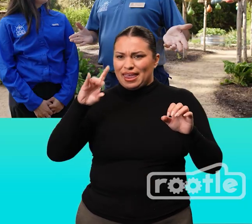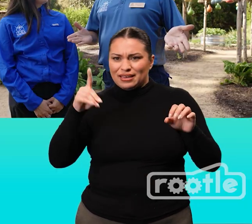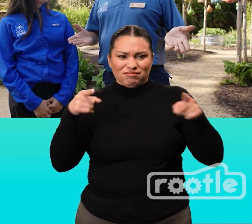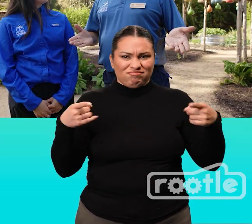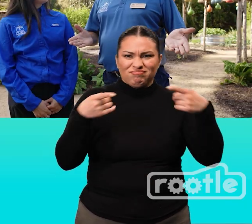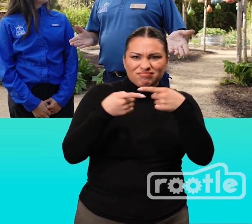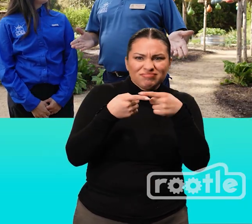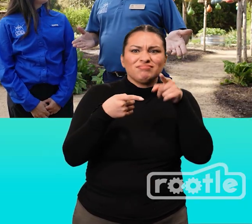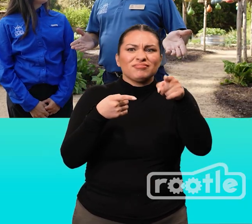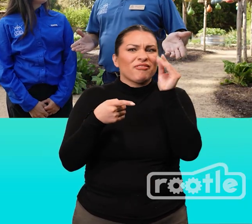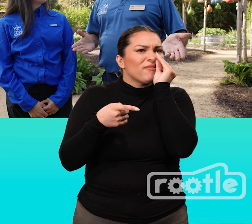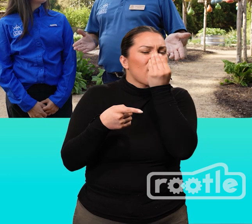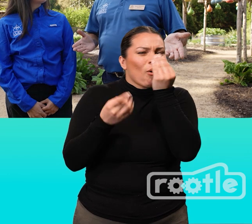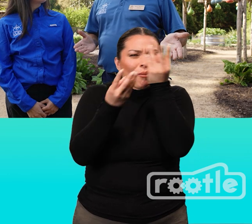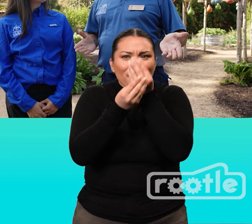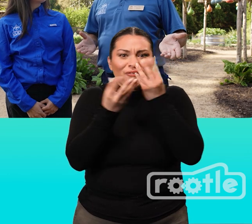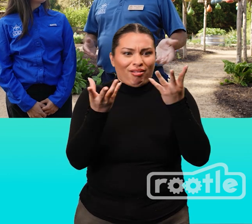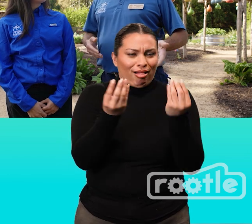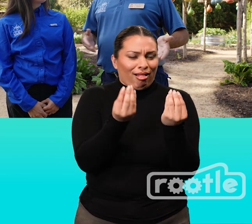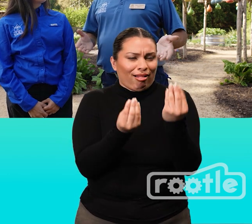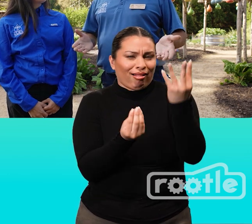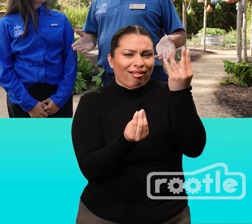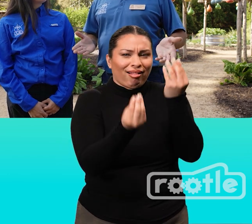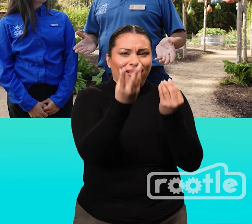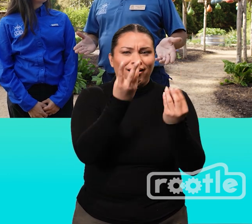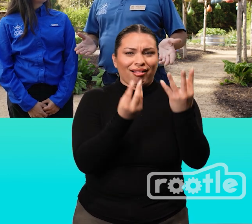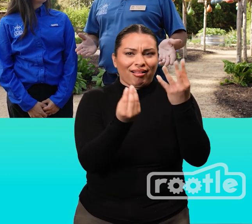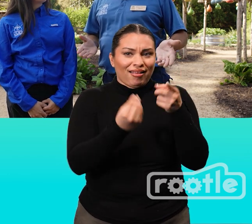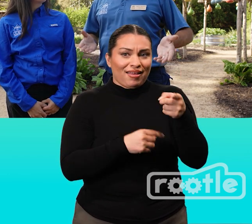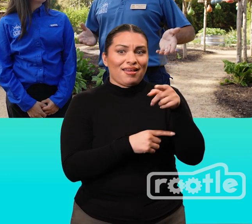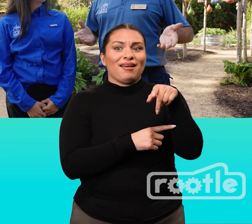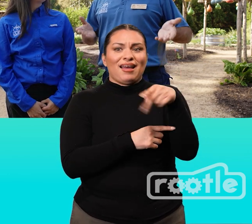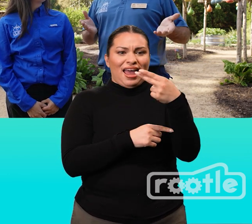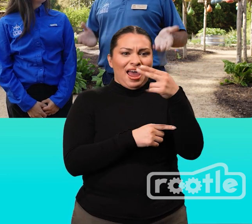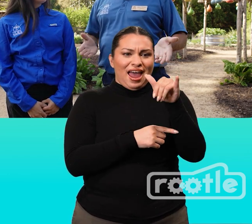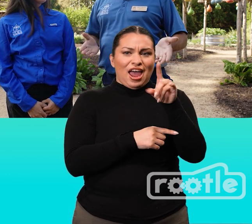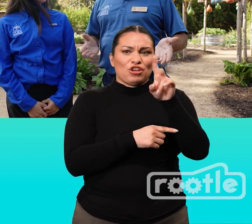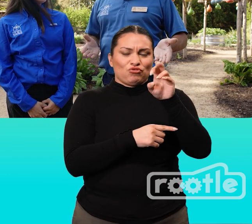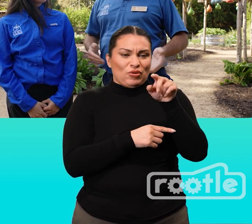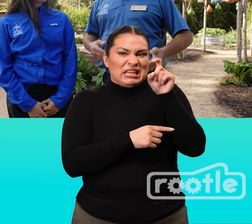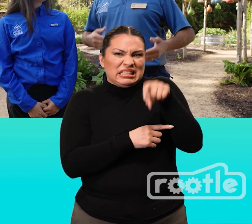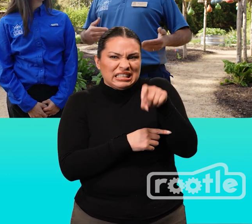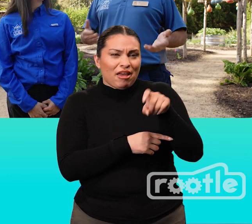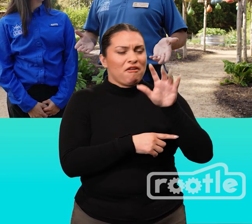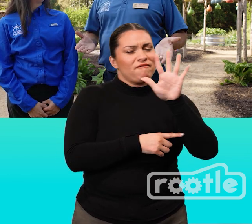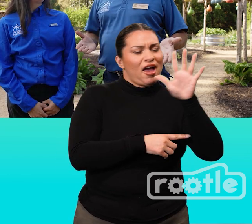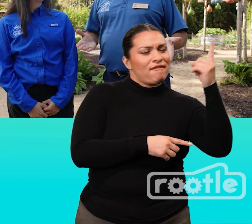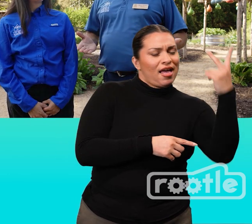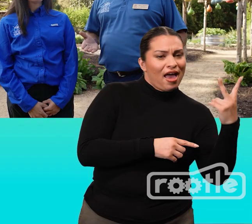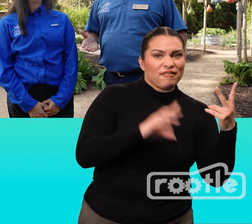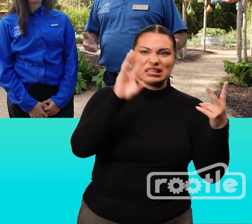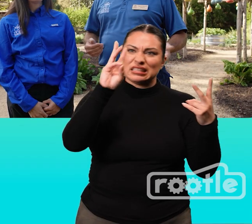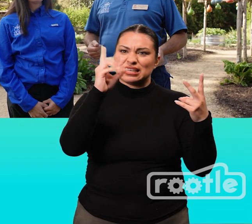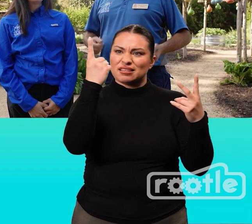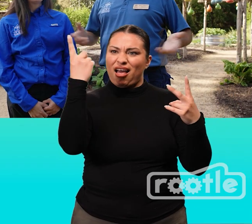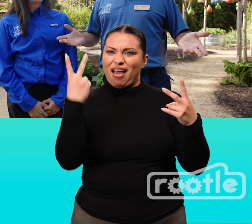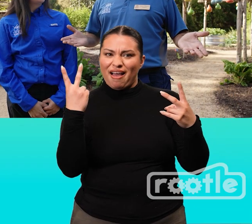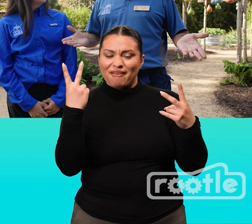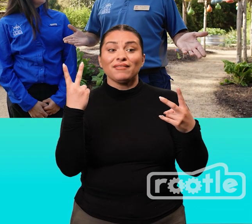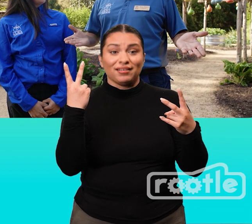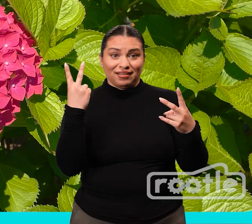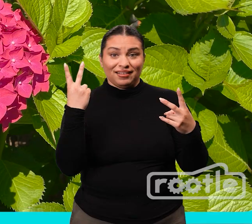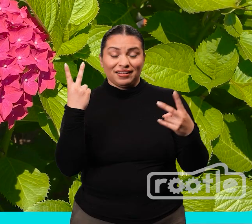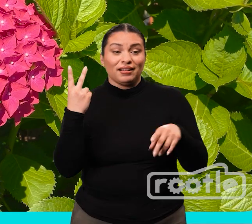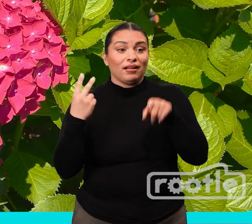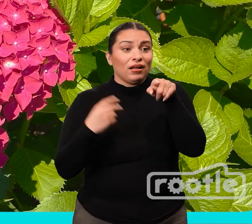something. And for our beautiful hydrangeas to grow, they need a pH level between 5.5 and 6.5. Check